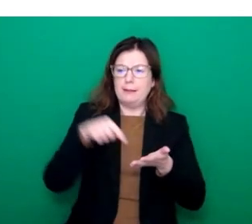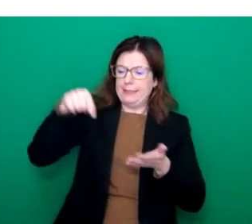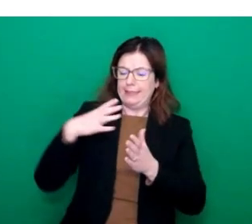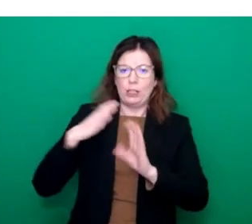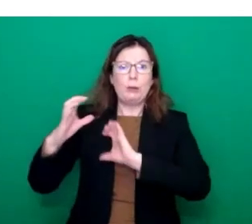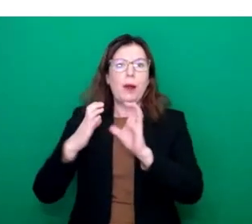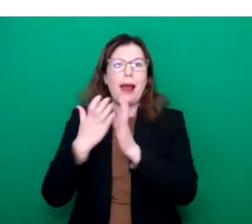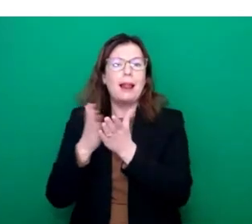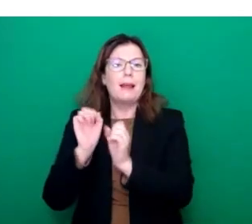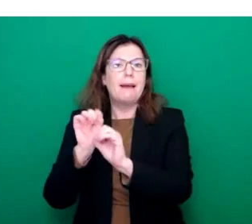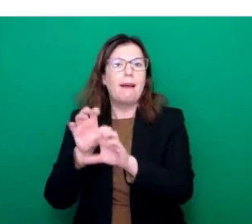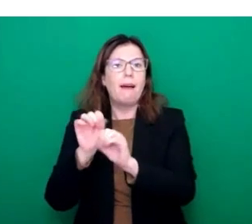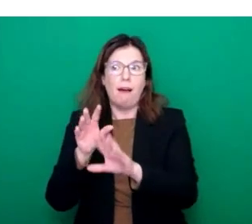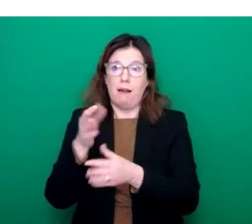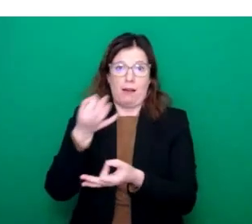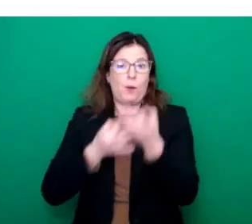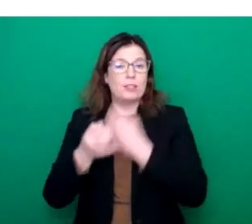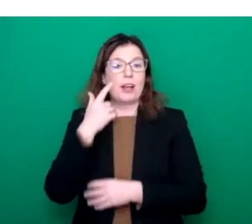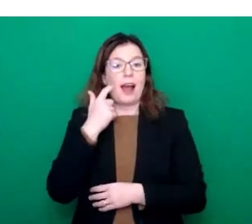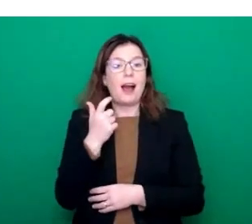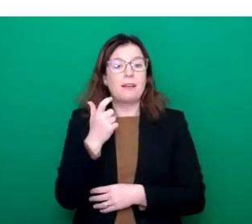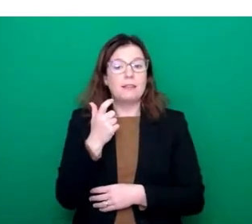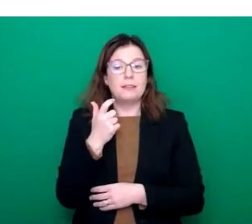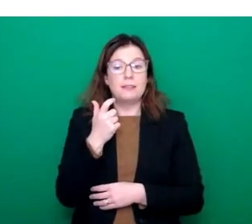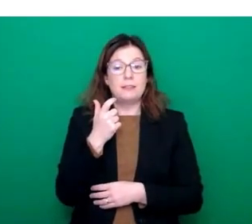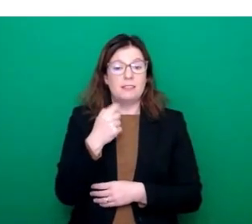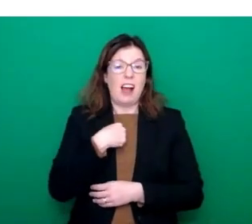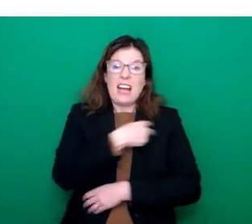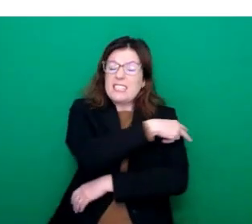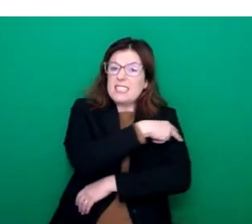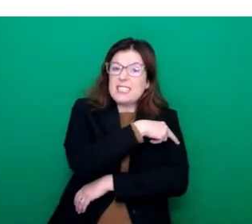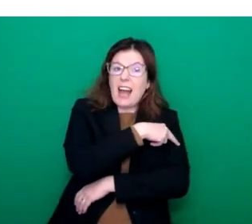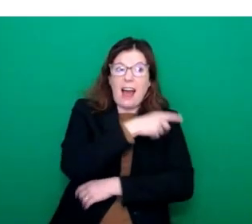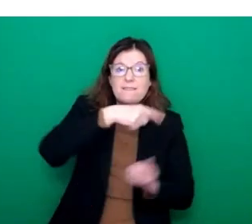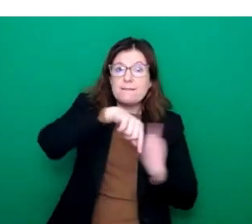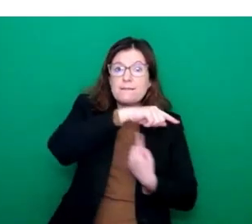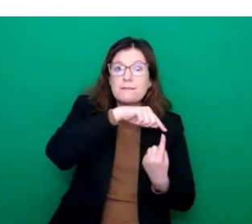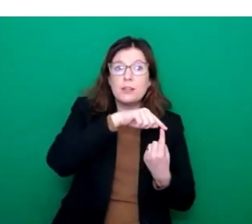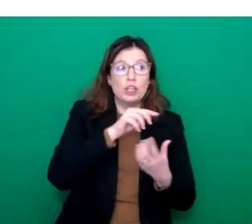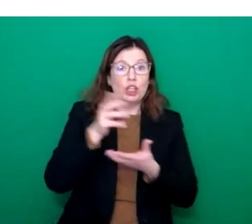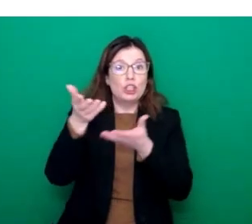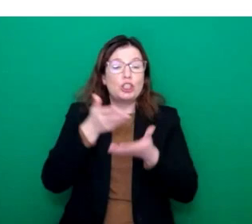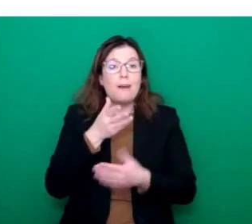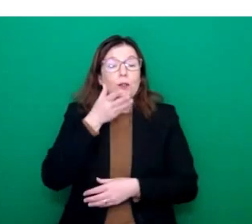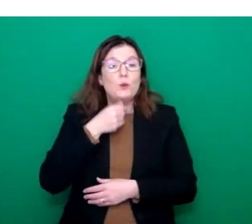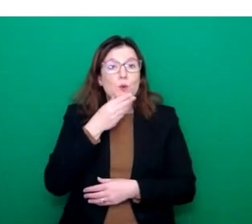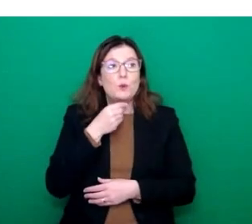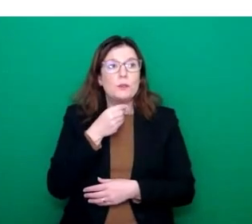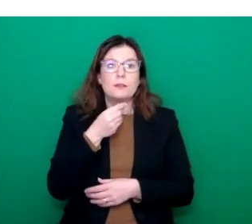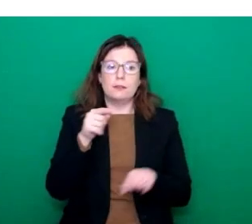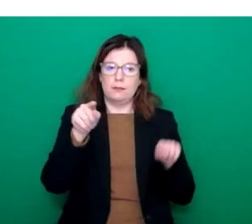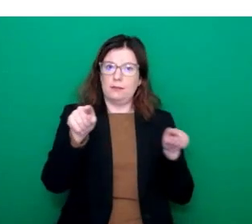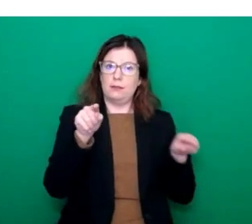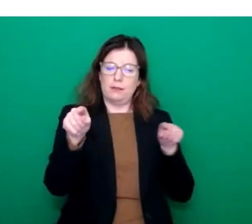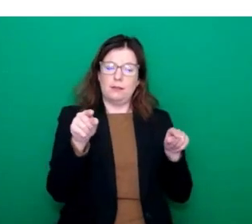of exploring how our staff groups and how our service users could be more reflective of the